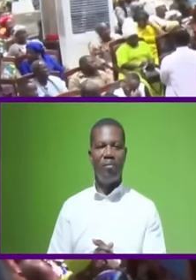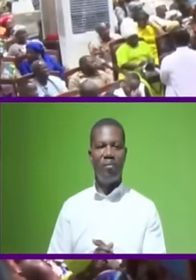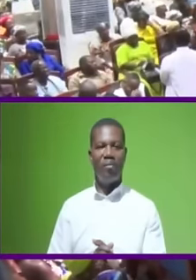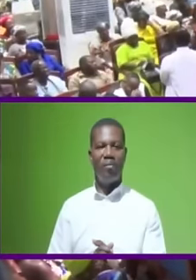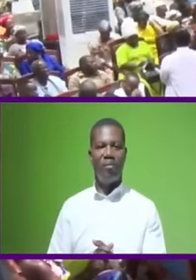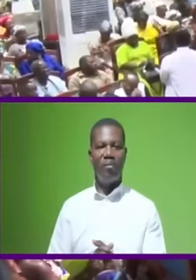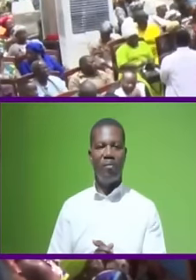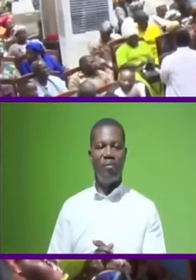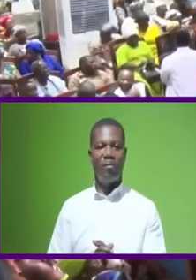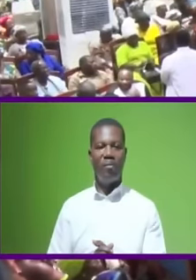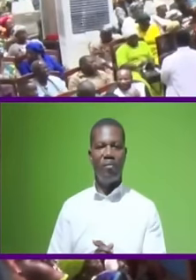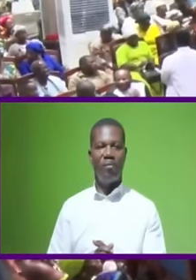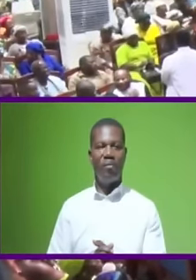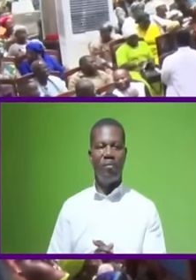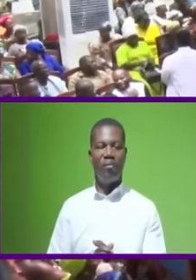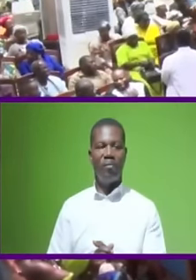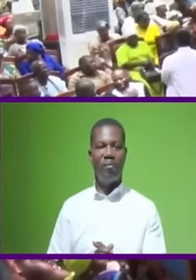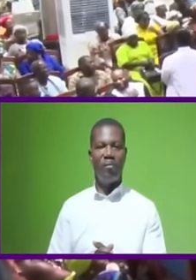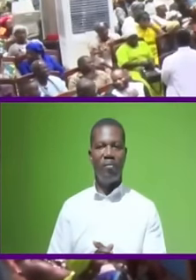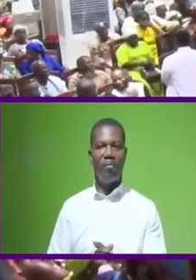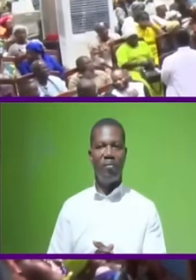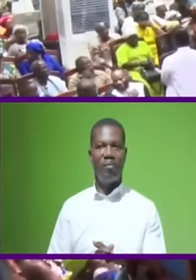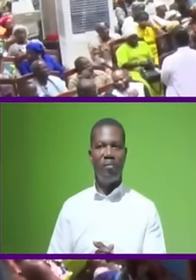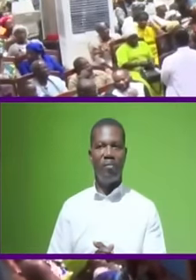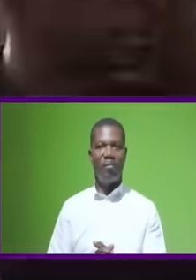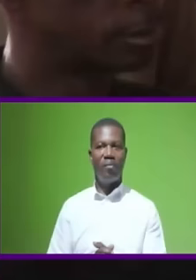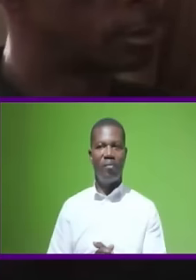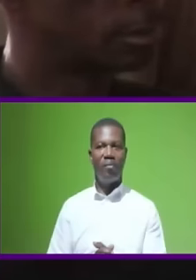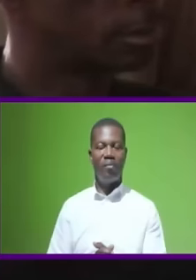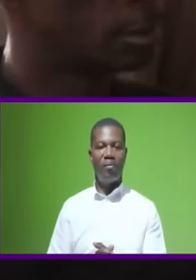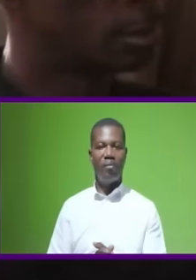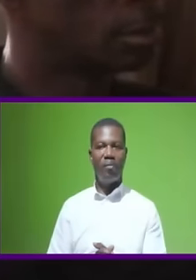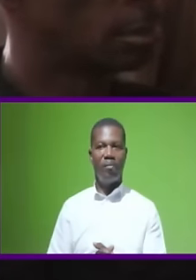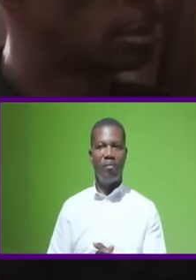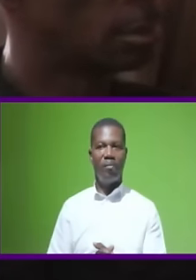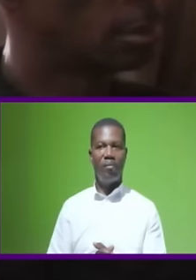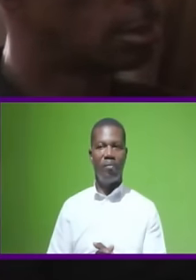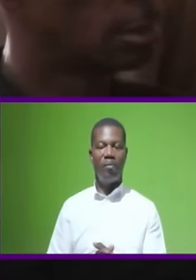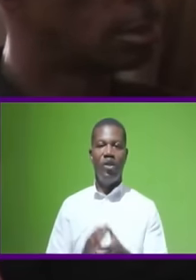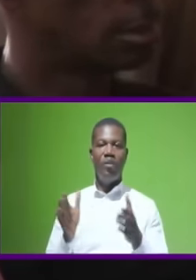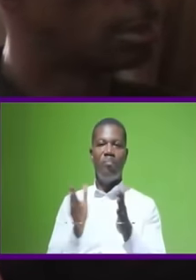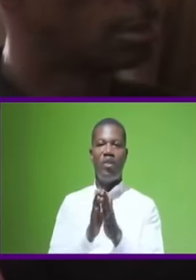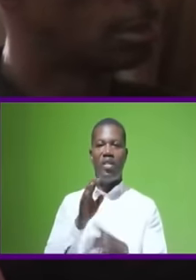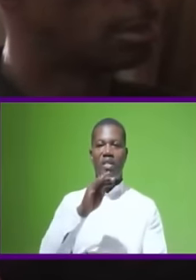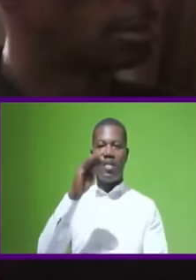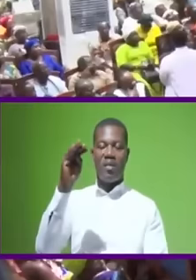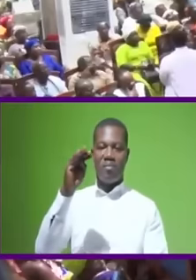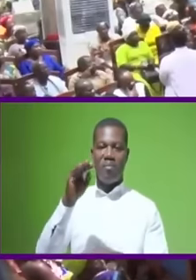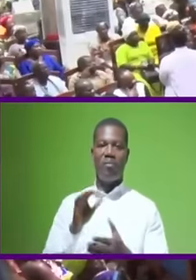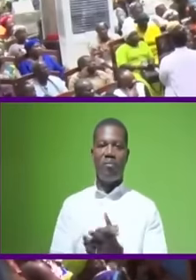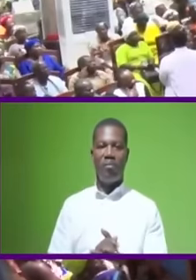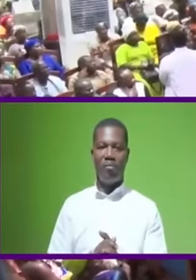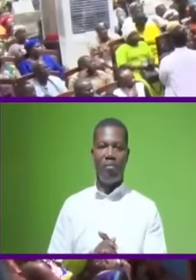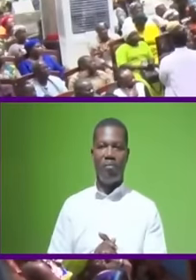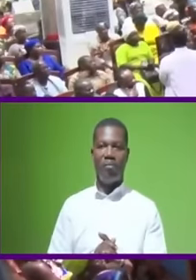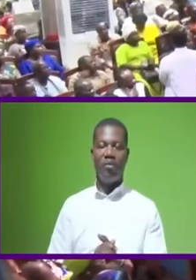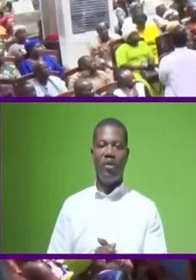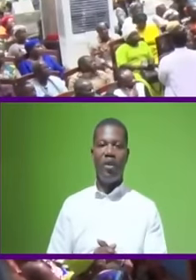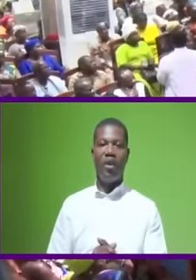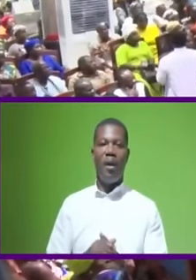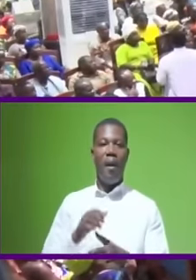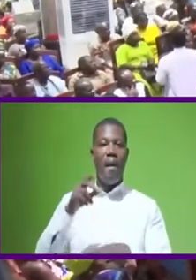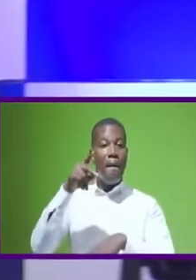if I do not know China, he is an agent, he can help me. Praise him. Hallelujah. Hallelujah.